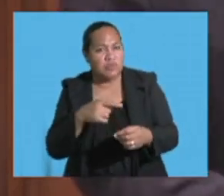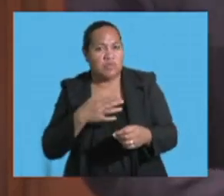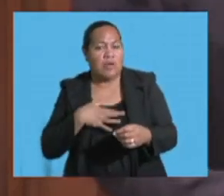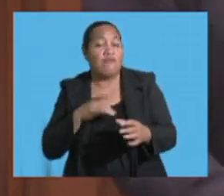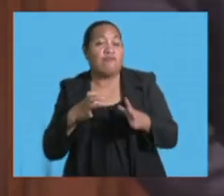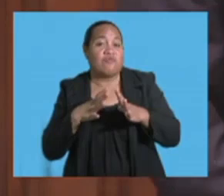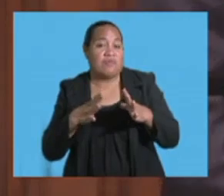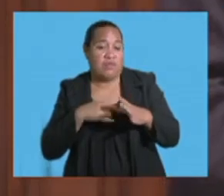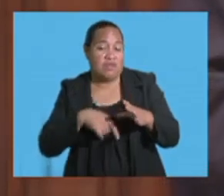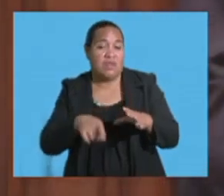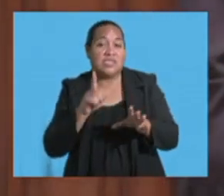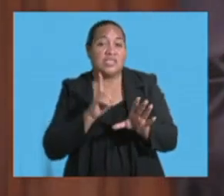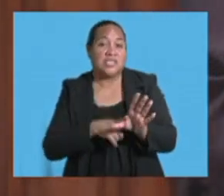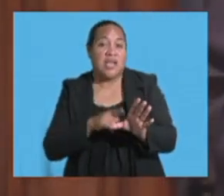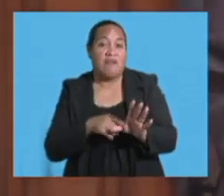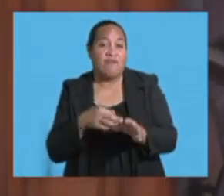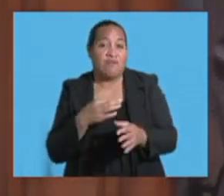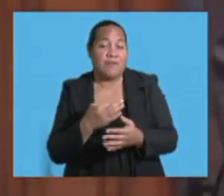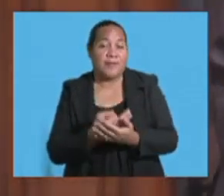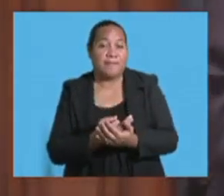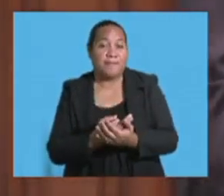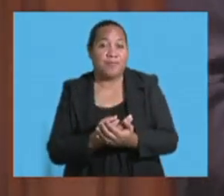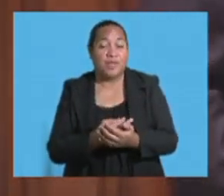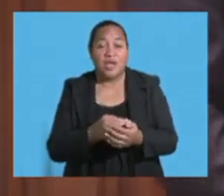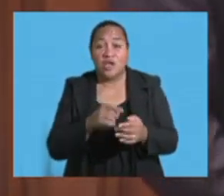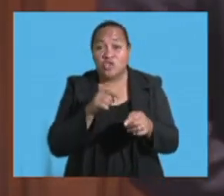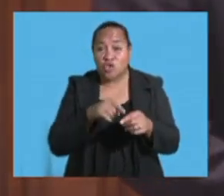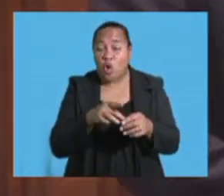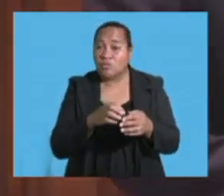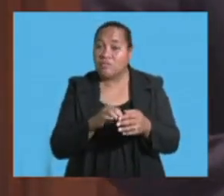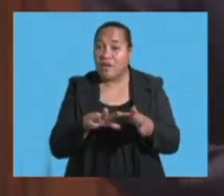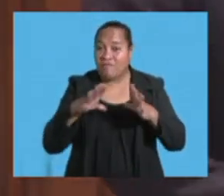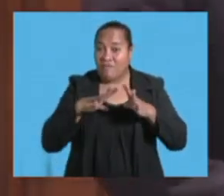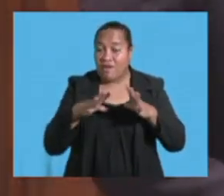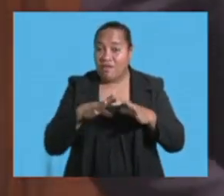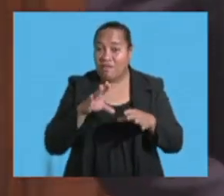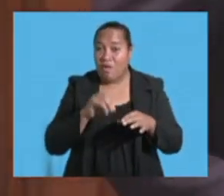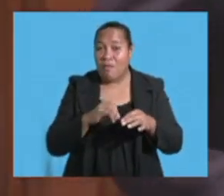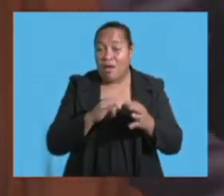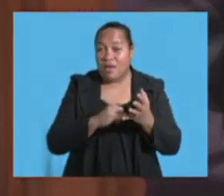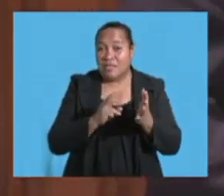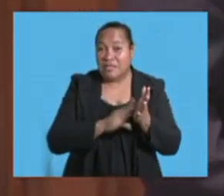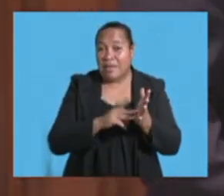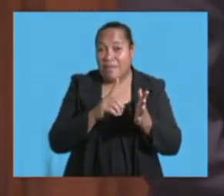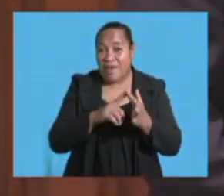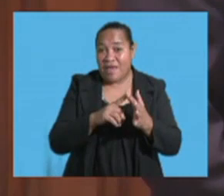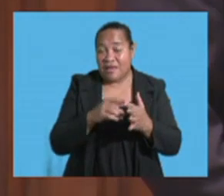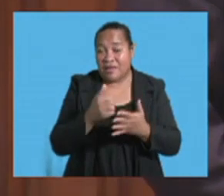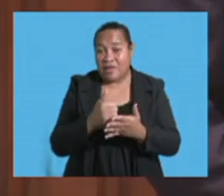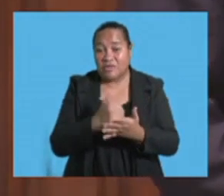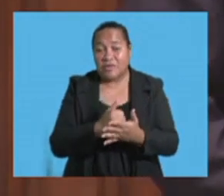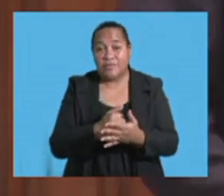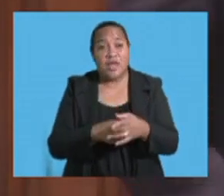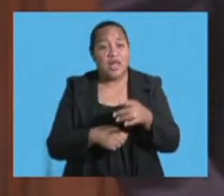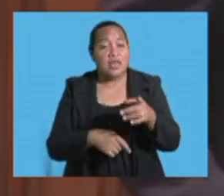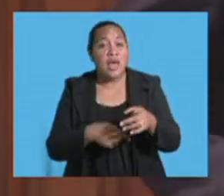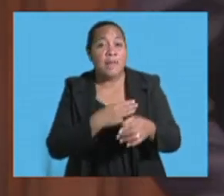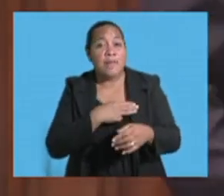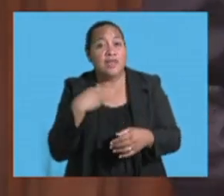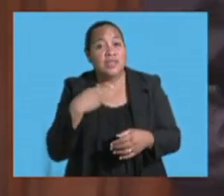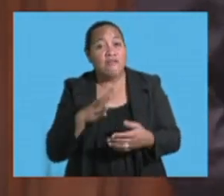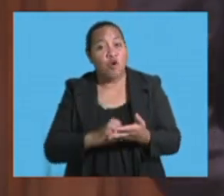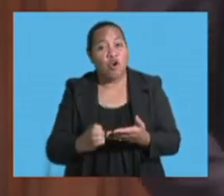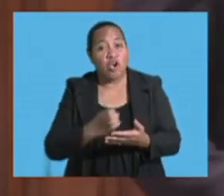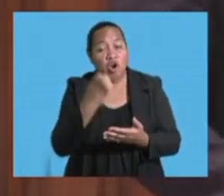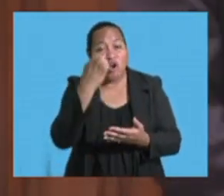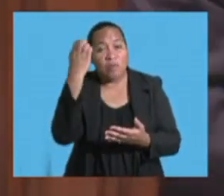year. Exempt from step duties SME agriculture. The Honourable Minister for Economy can